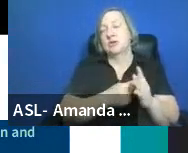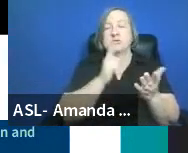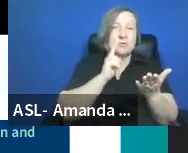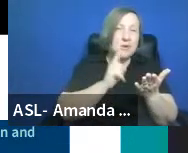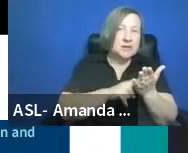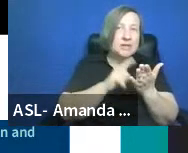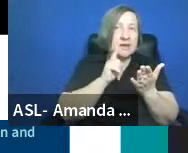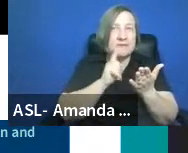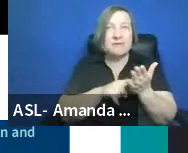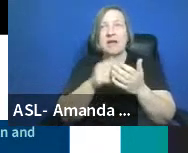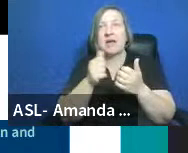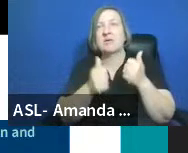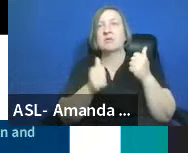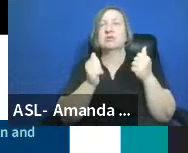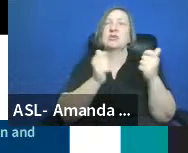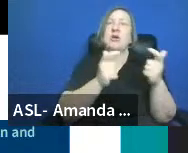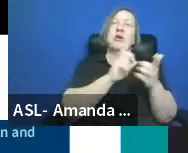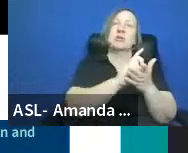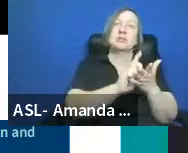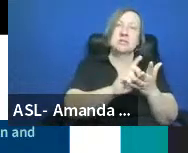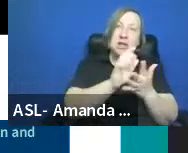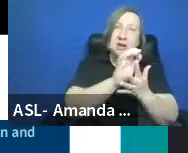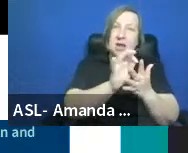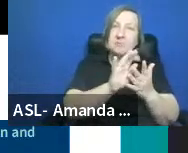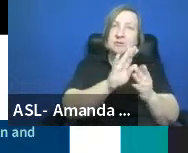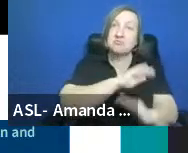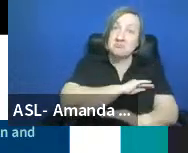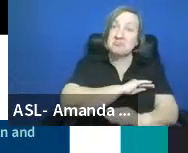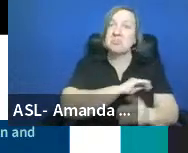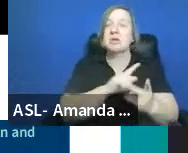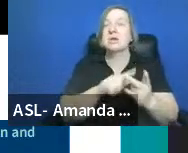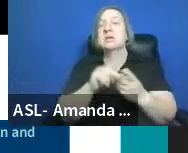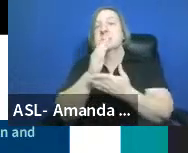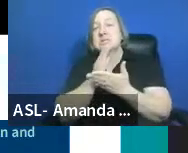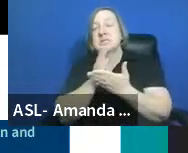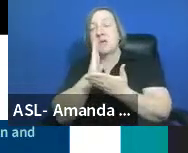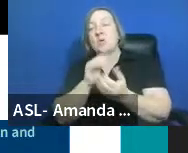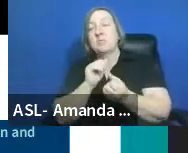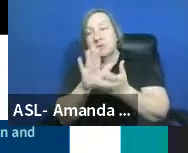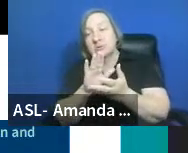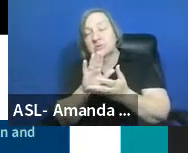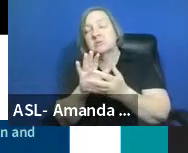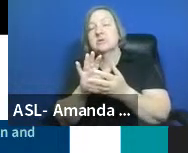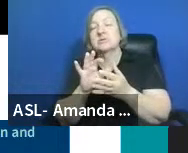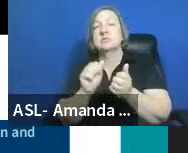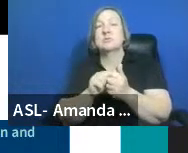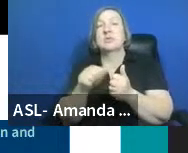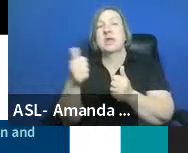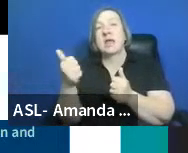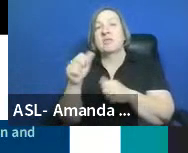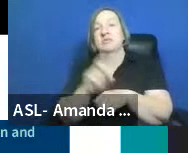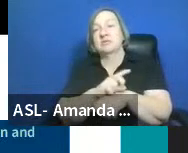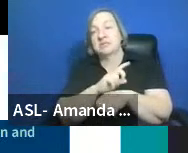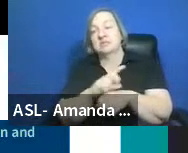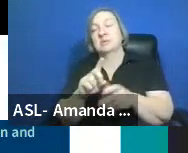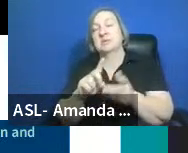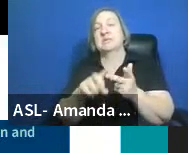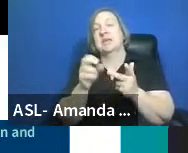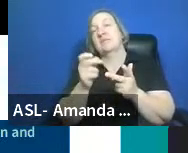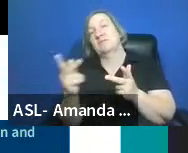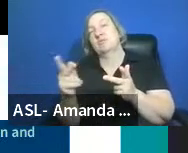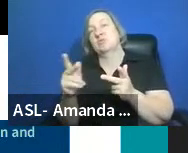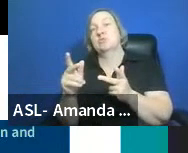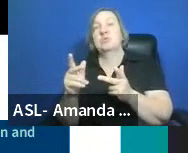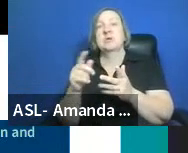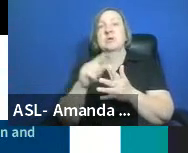are met by all design options, some that would be addressed in coordination with other disciplines, and then a few